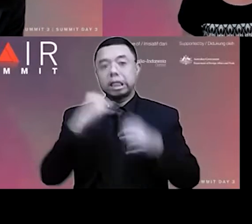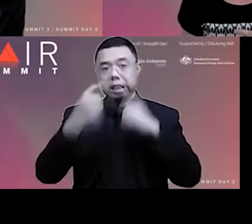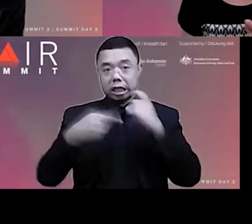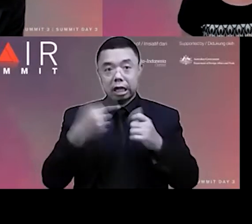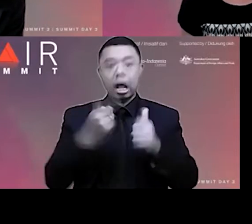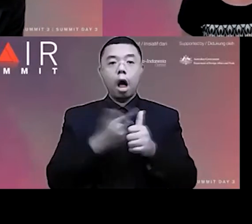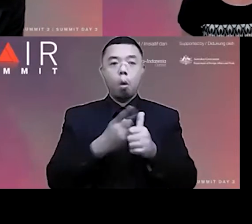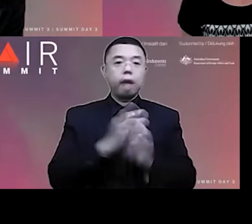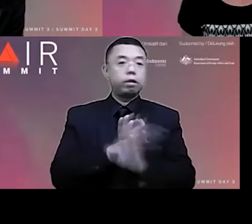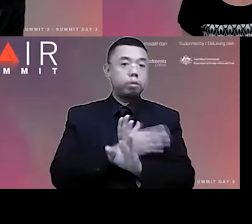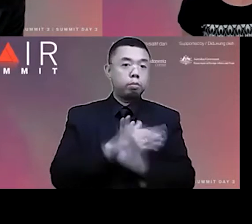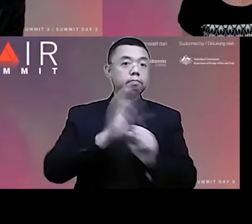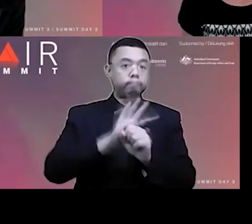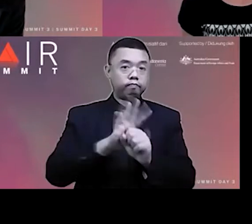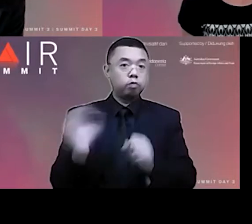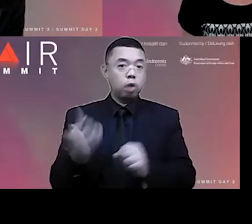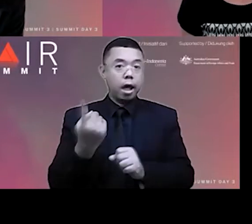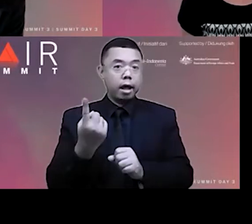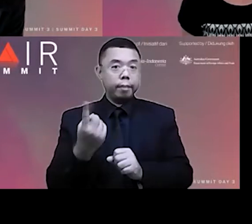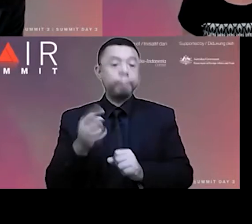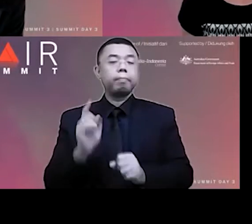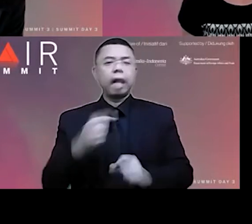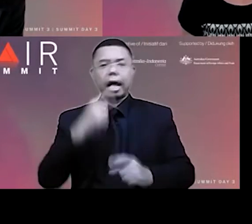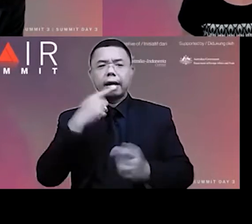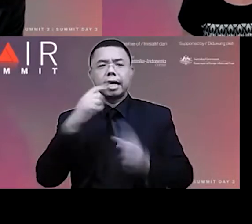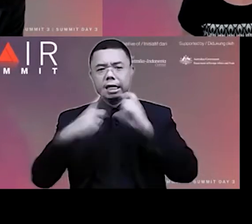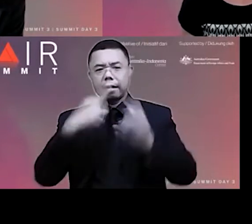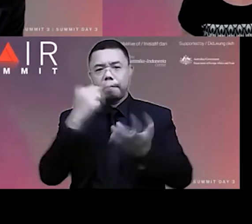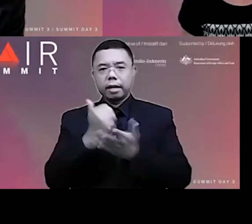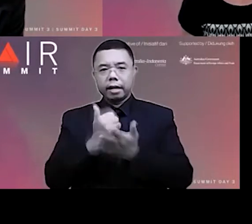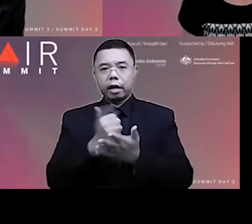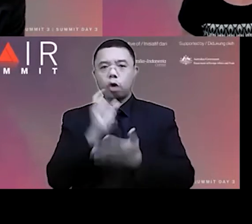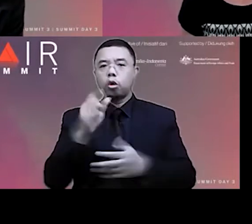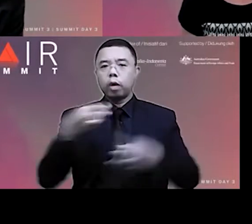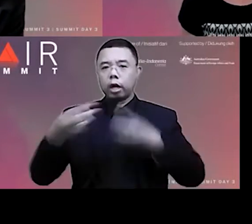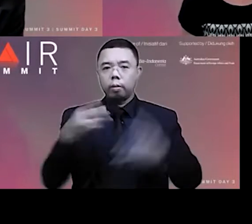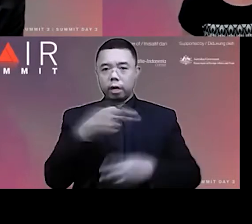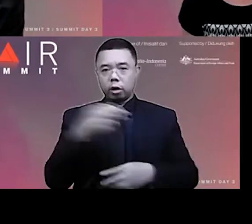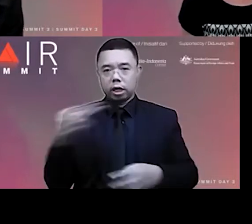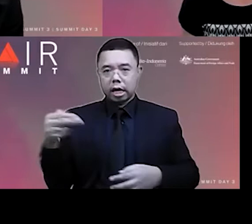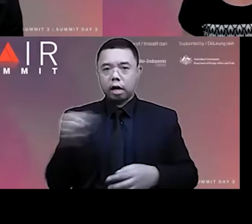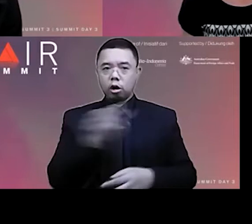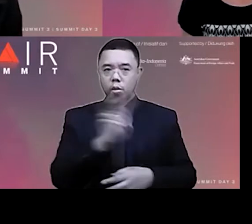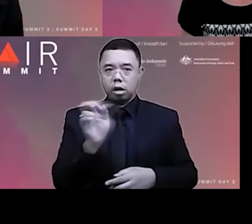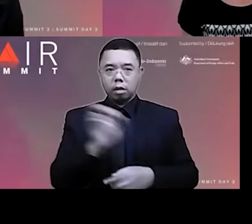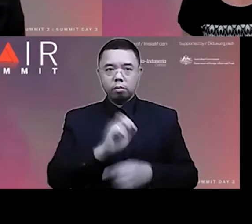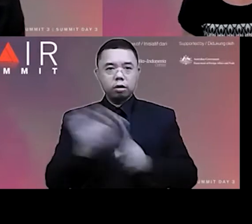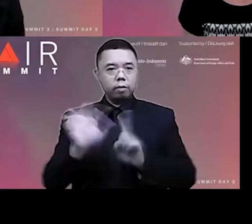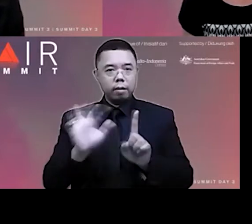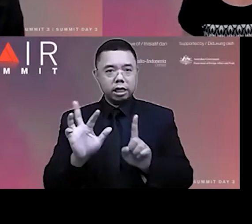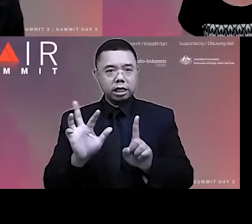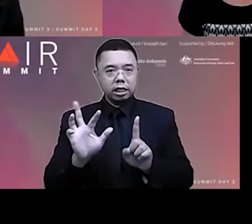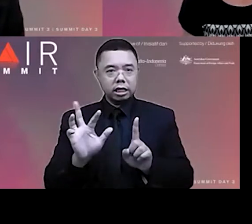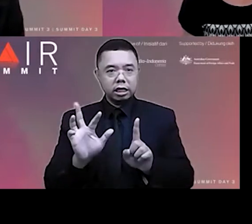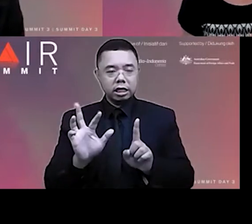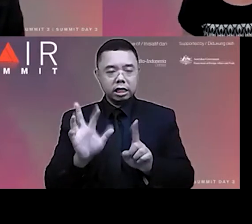sector for the Indonesia economies. In 2019, both international travels as well as